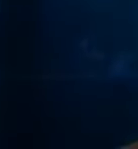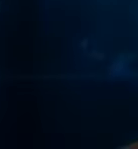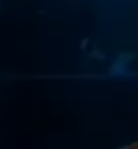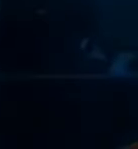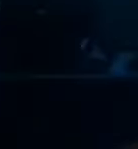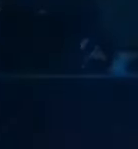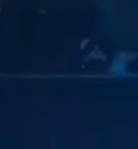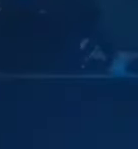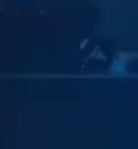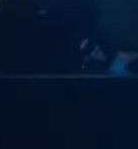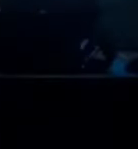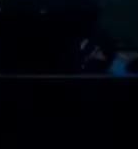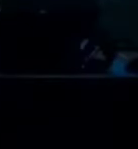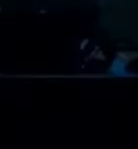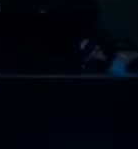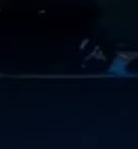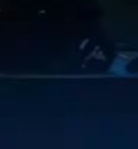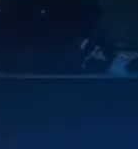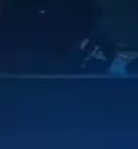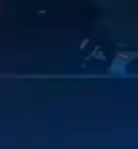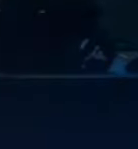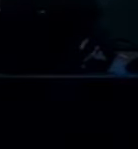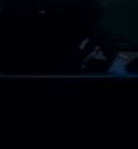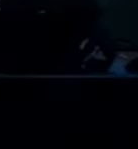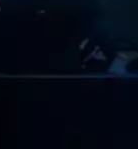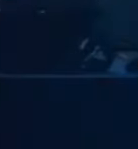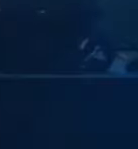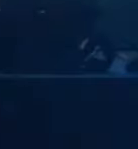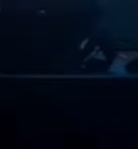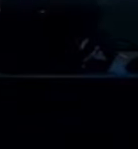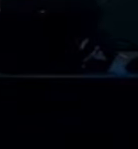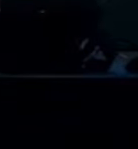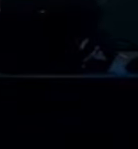to come to where we are now. Thank you. Thank you so